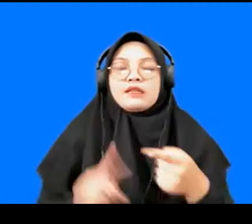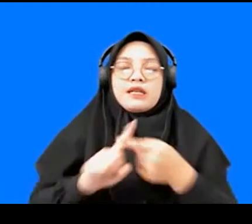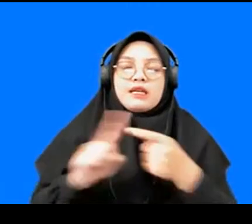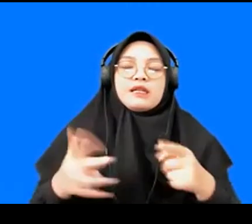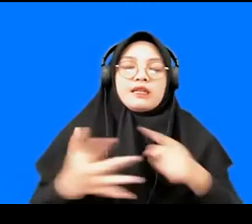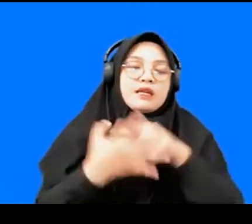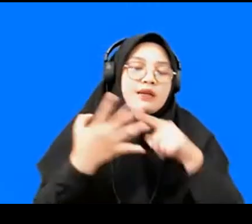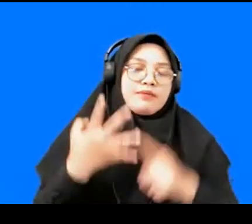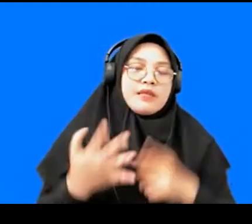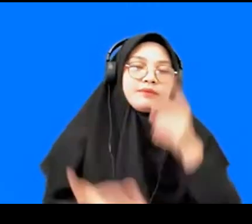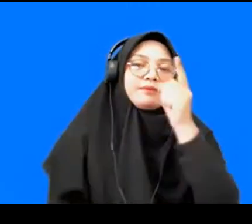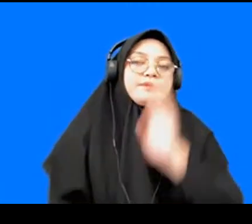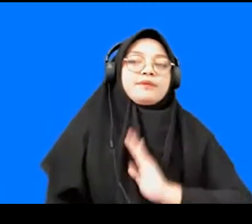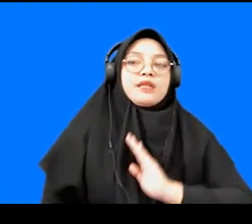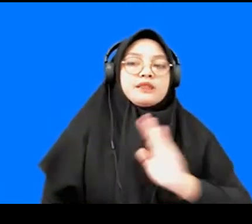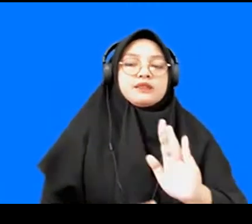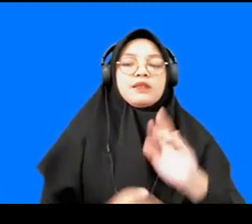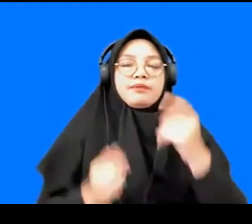and